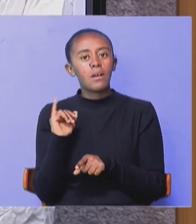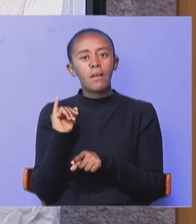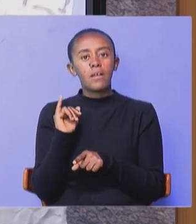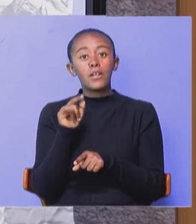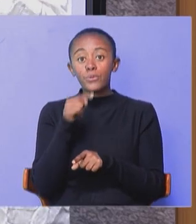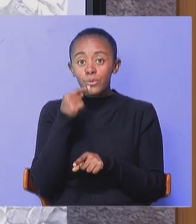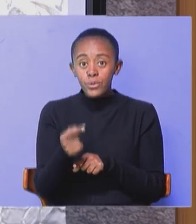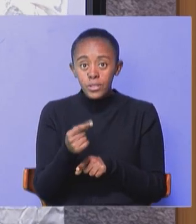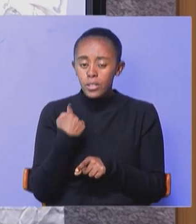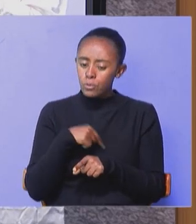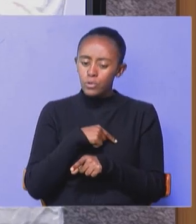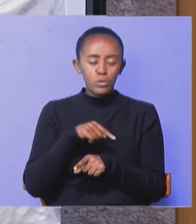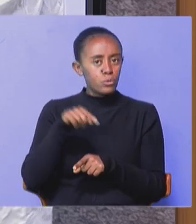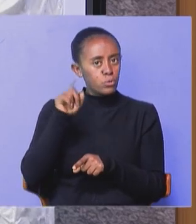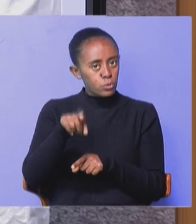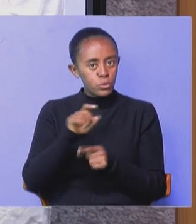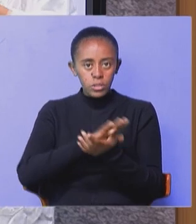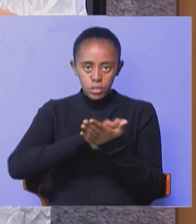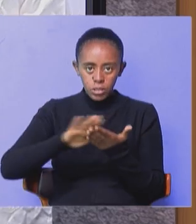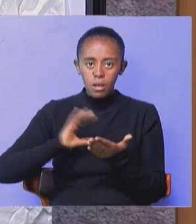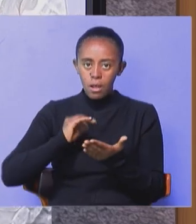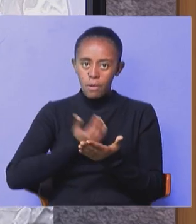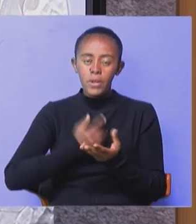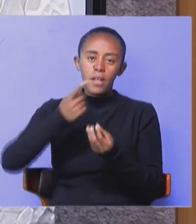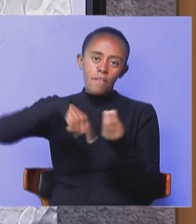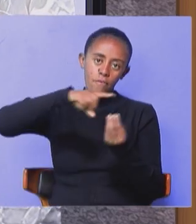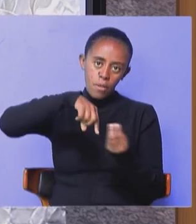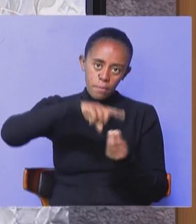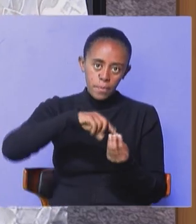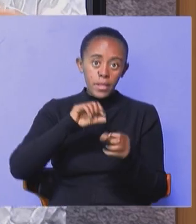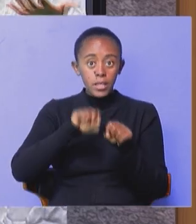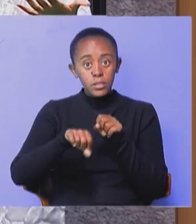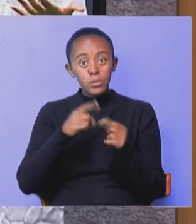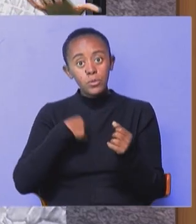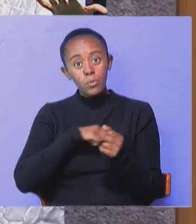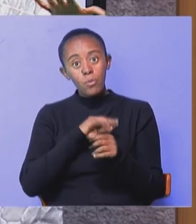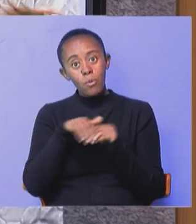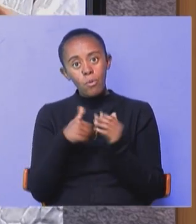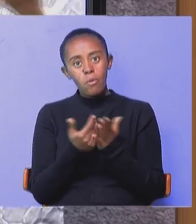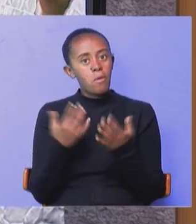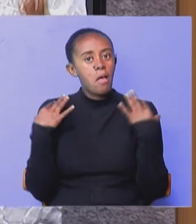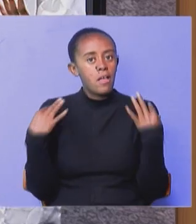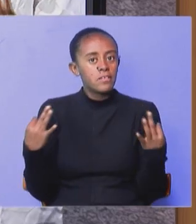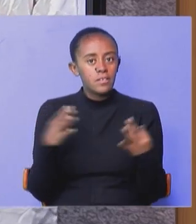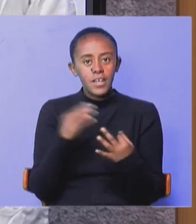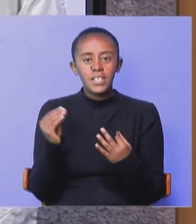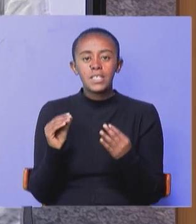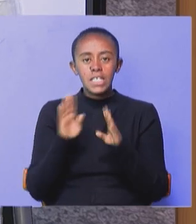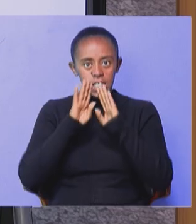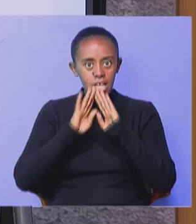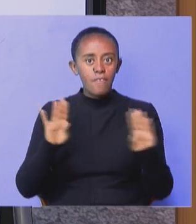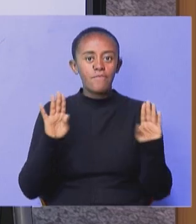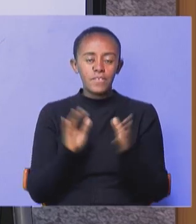you say that we should all what? Clean our environment so that we will all be healthy and safe.